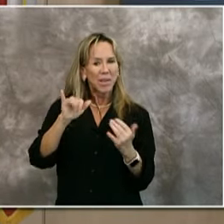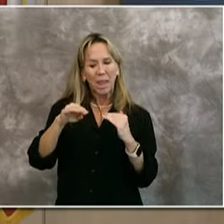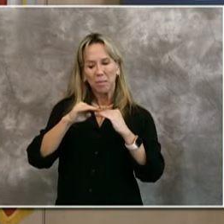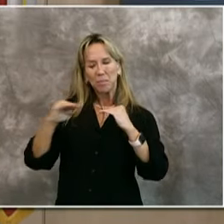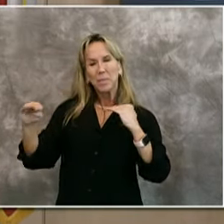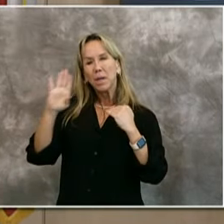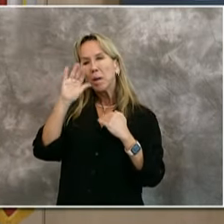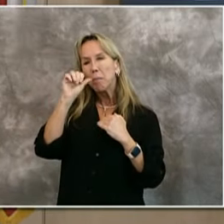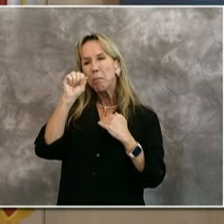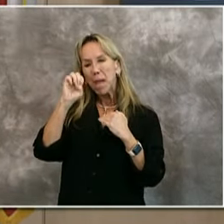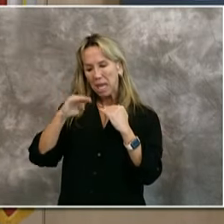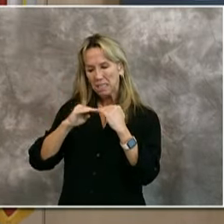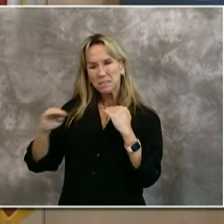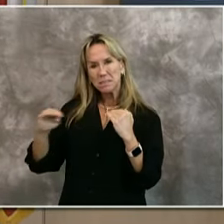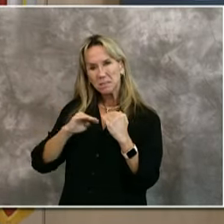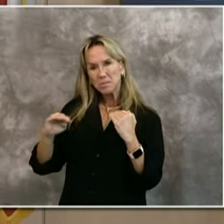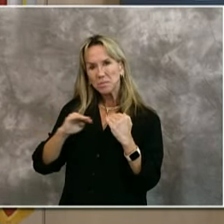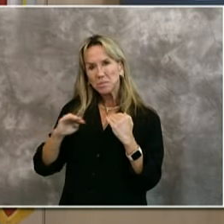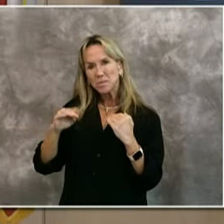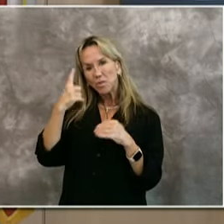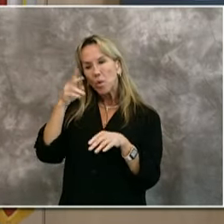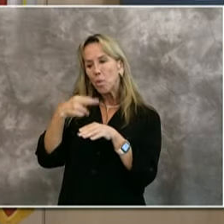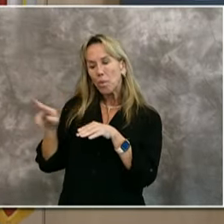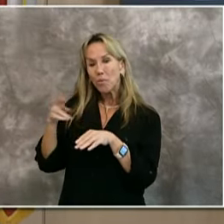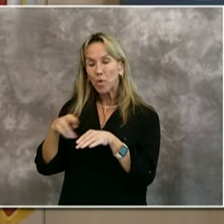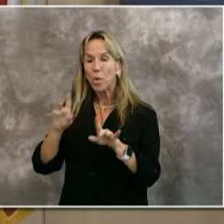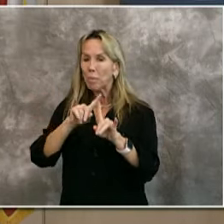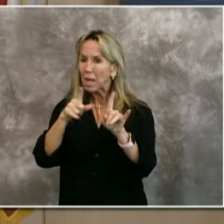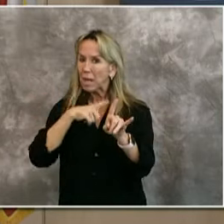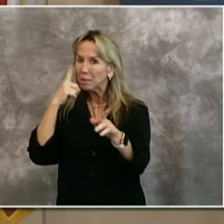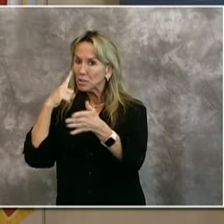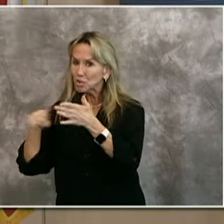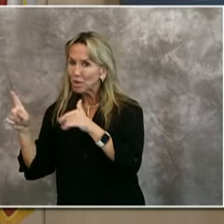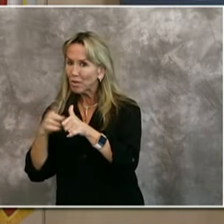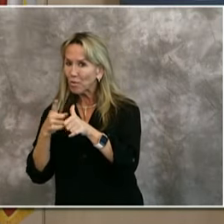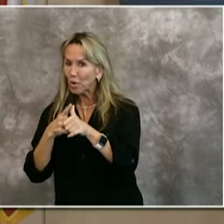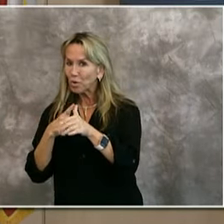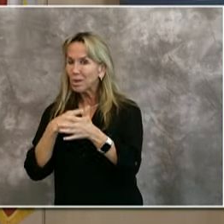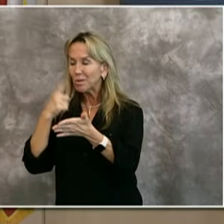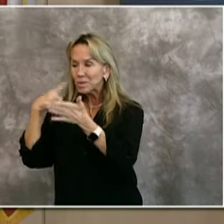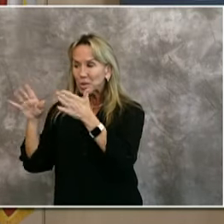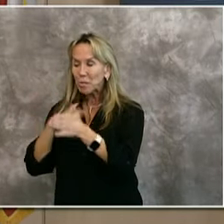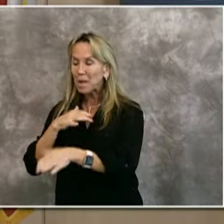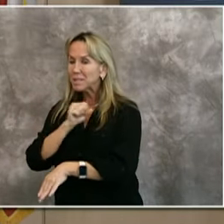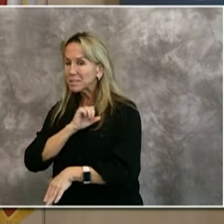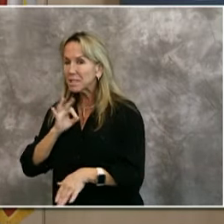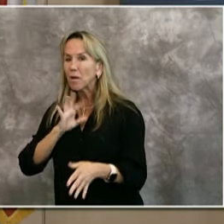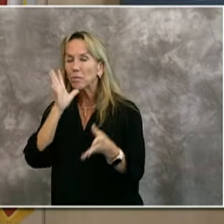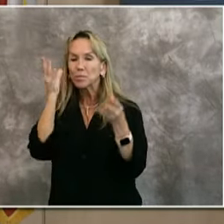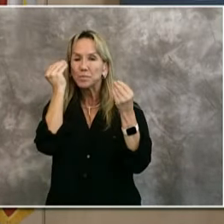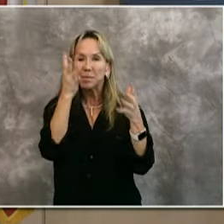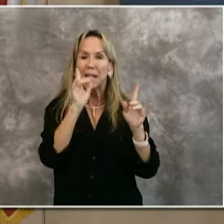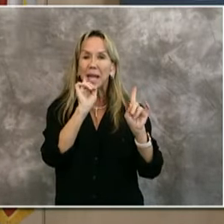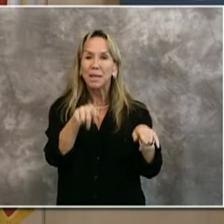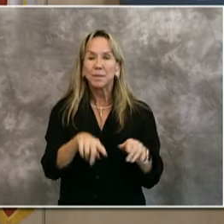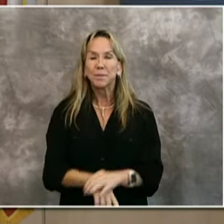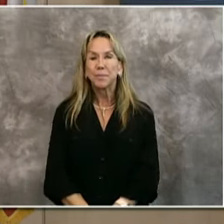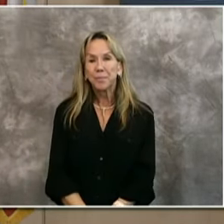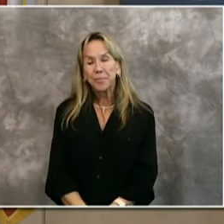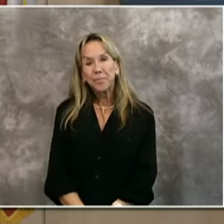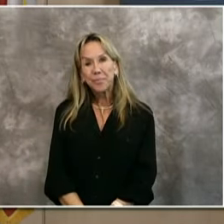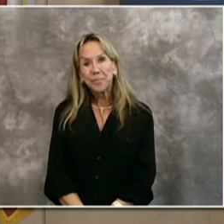baseline number of referrals, but let me check with my staff on that to be sure. You